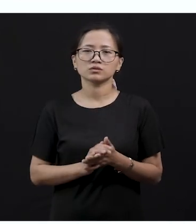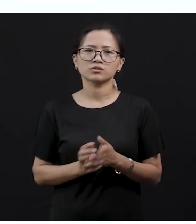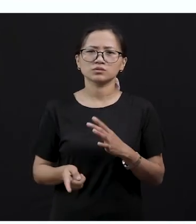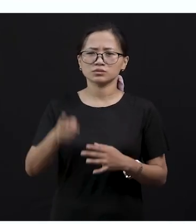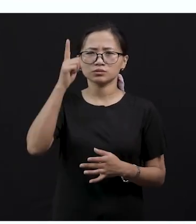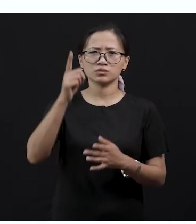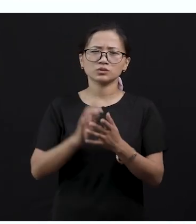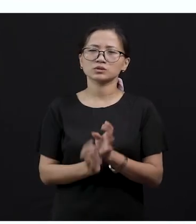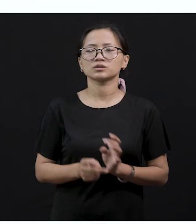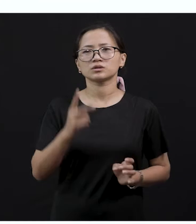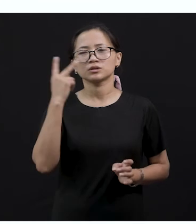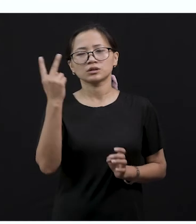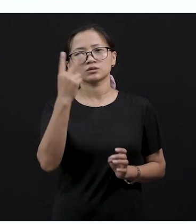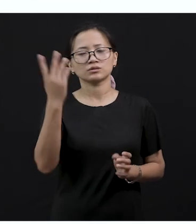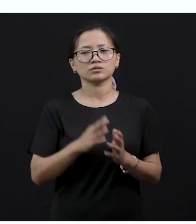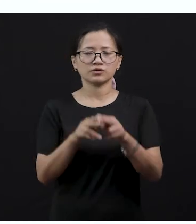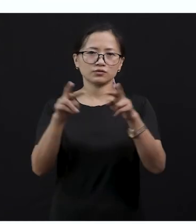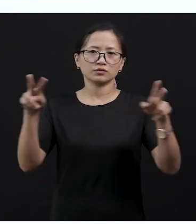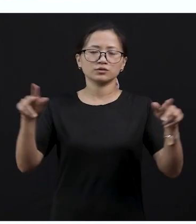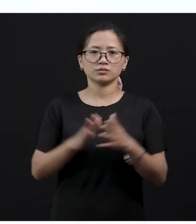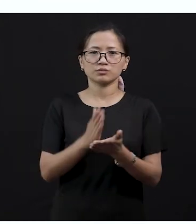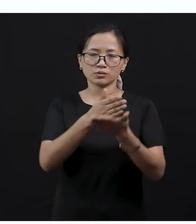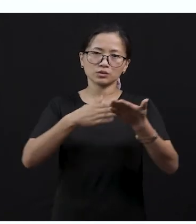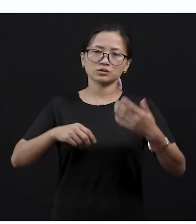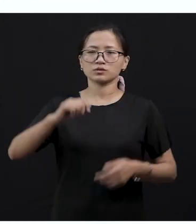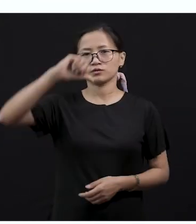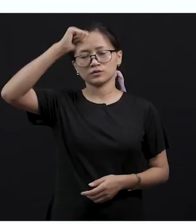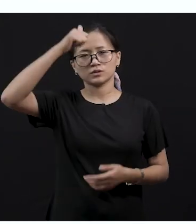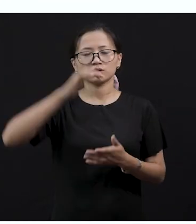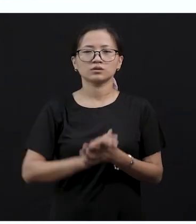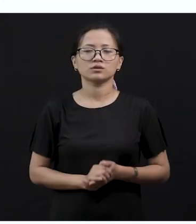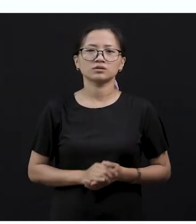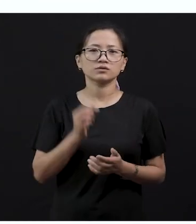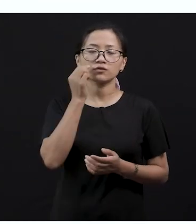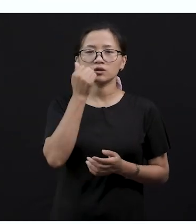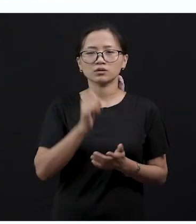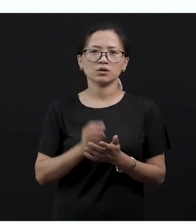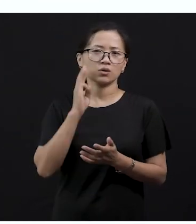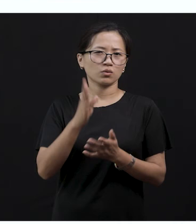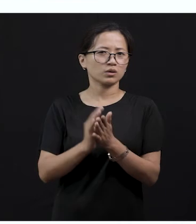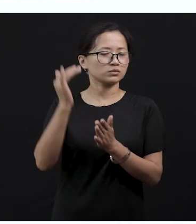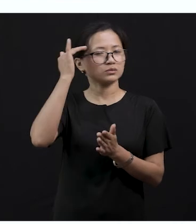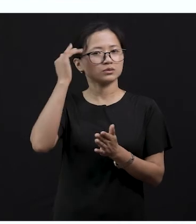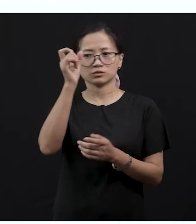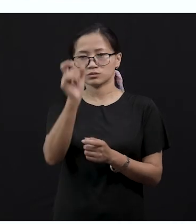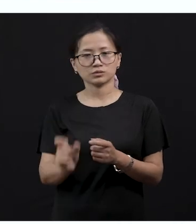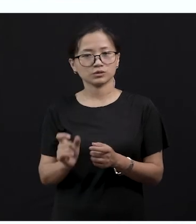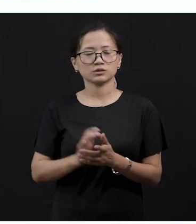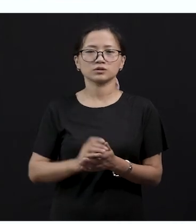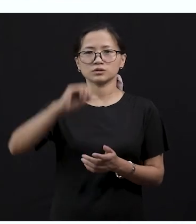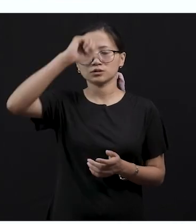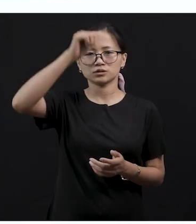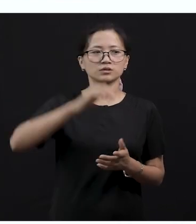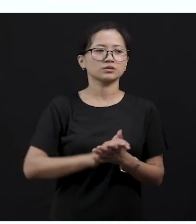mostly travel to different parts of India. And his father was also a very well-known person in India. His